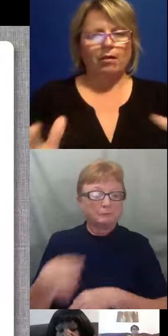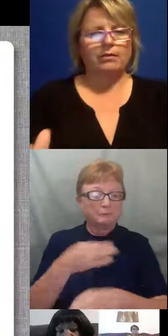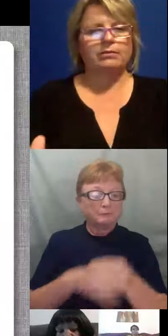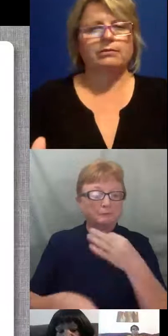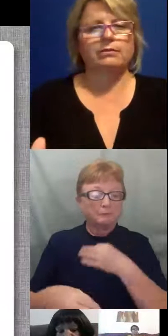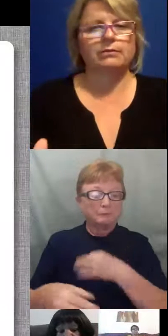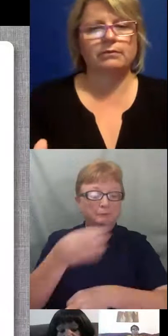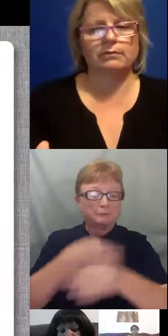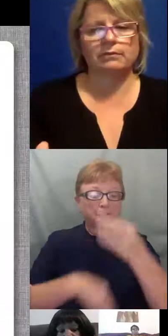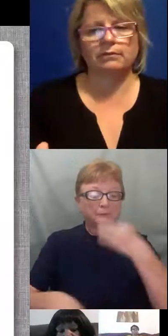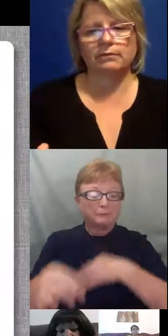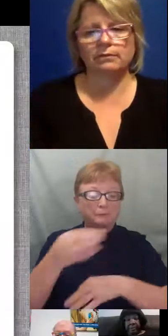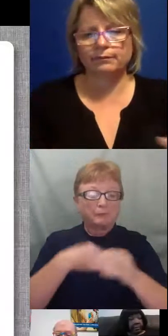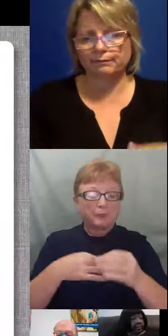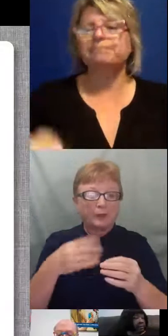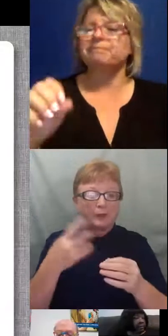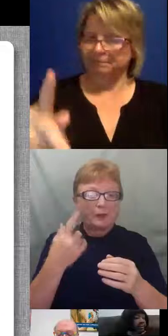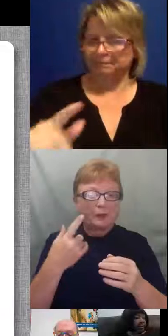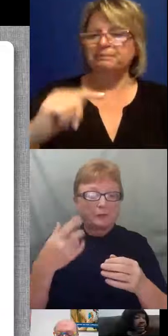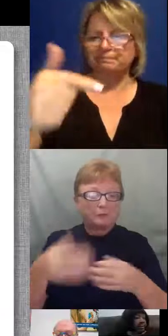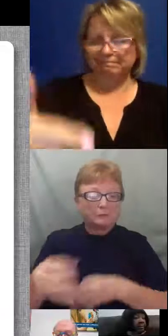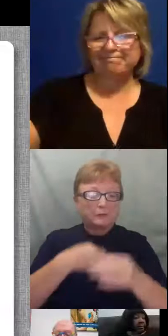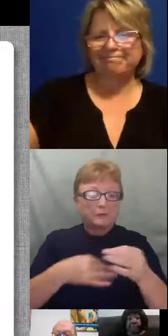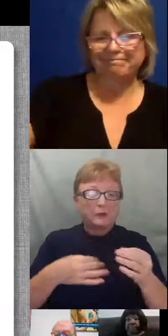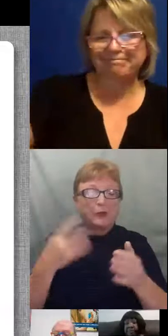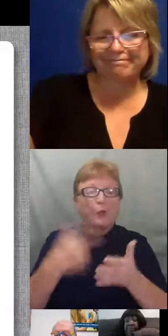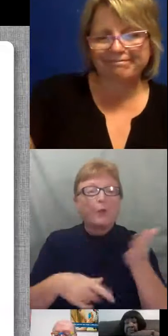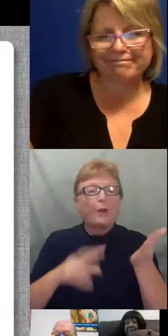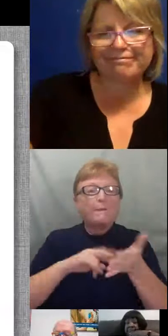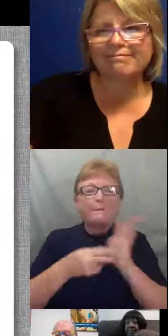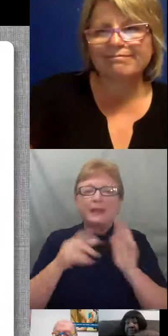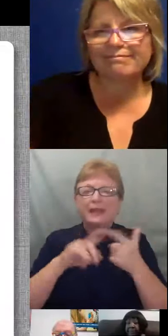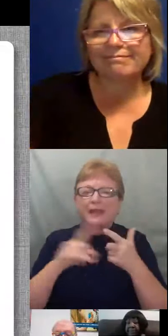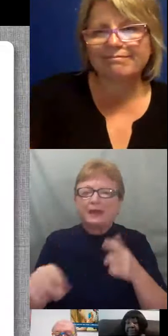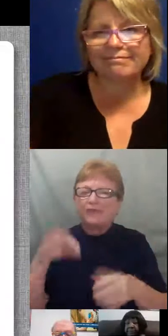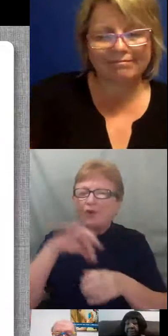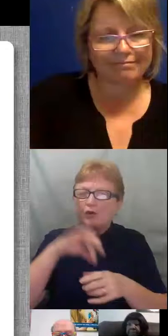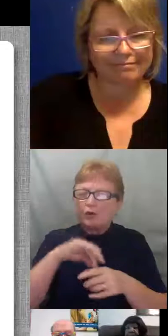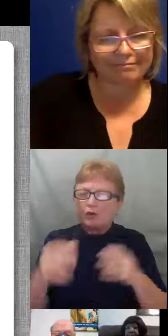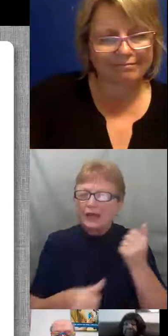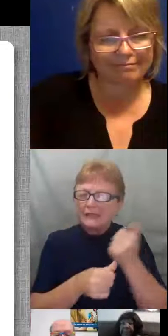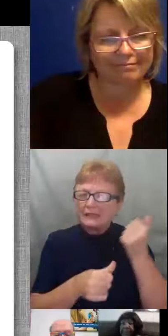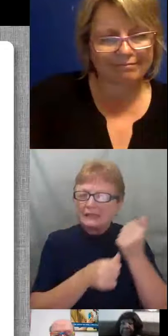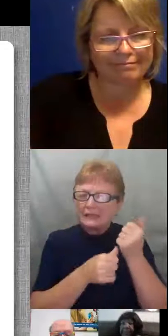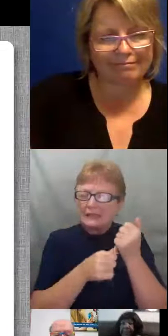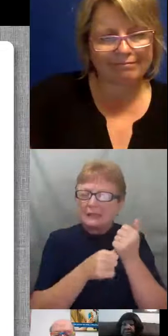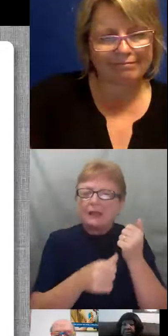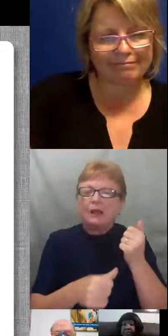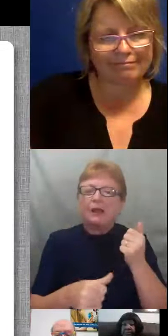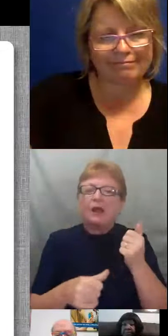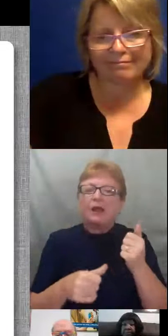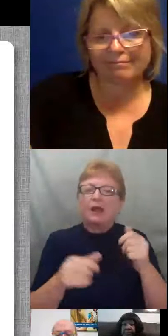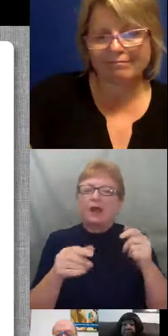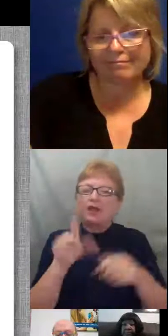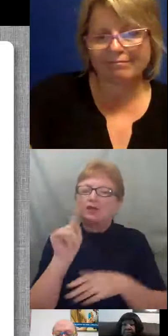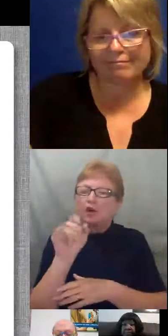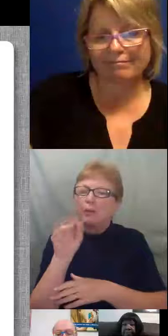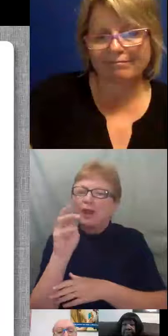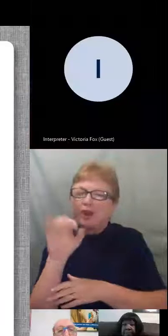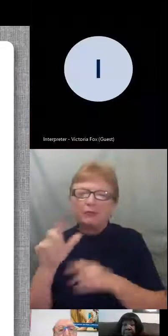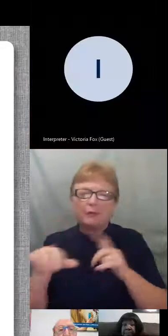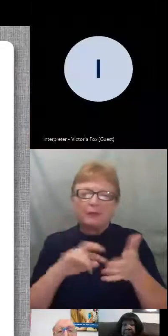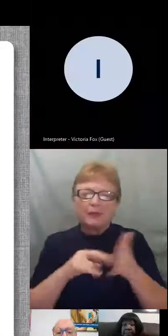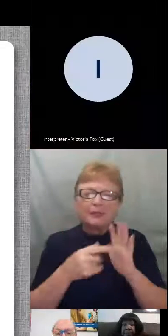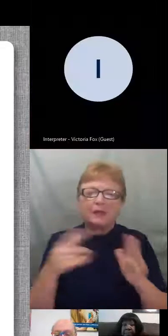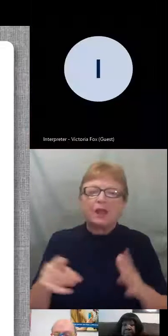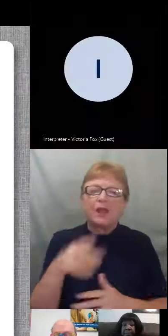What are voter assist terminals? They are pieces of adaptive technology that are used for privacy and accessibility of